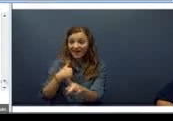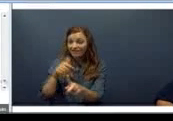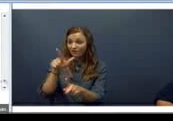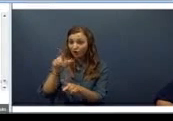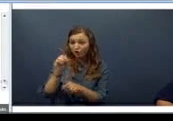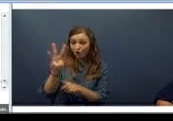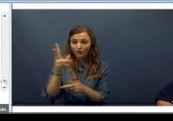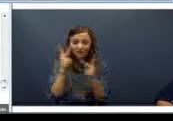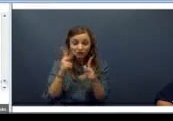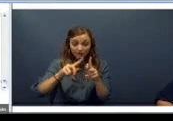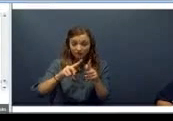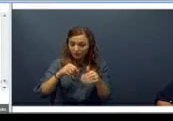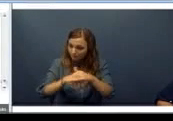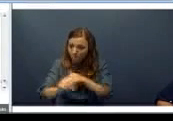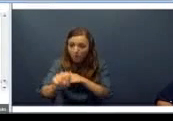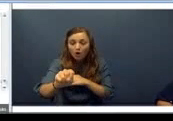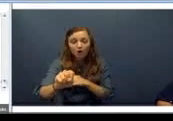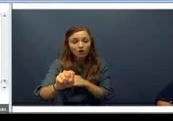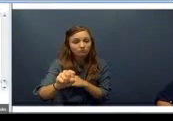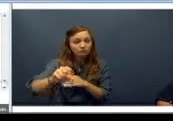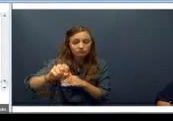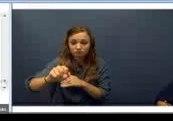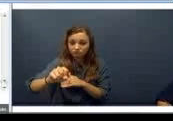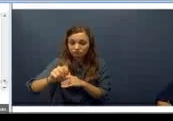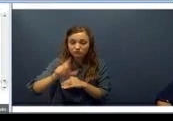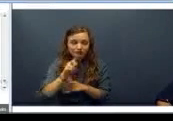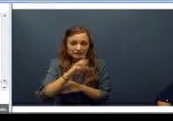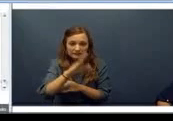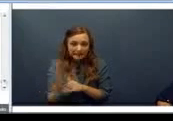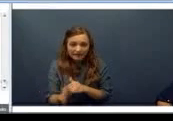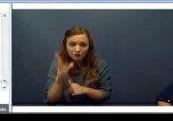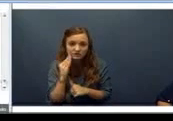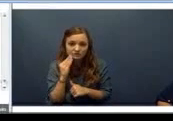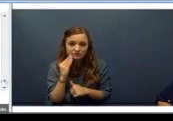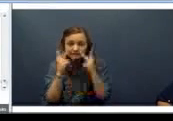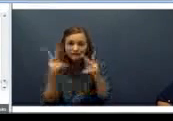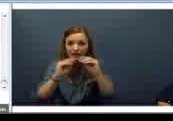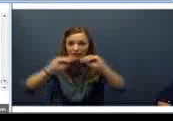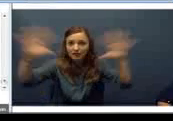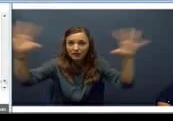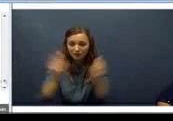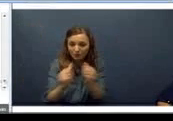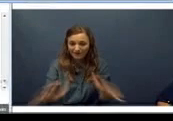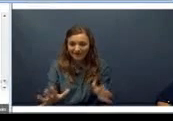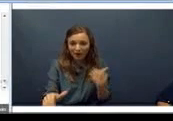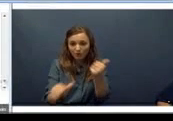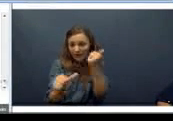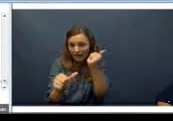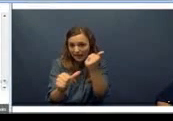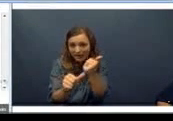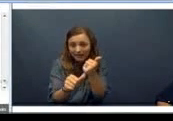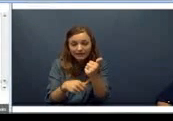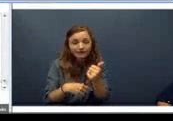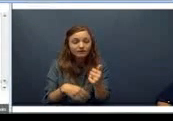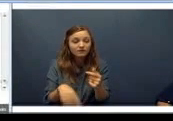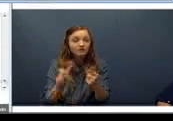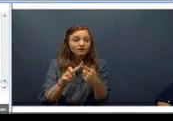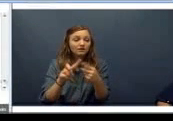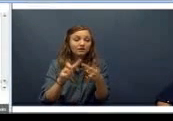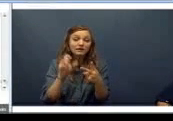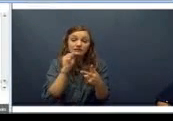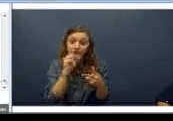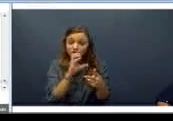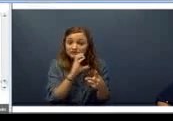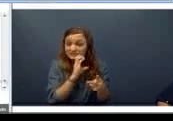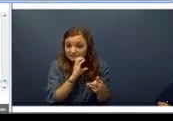have had low vision from the start of their life and have never been able to see without